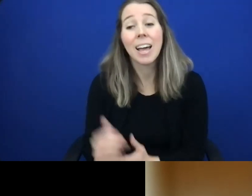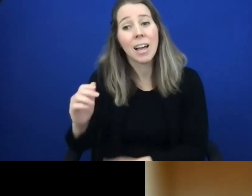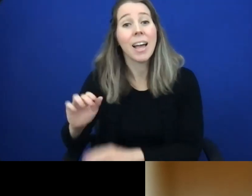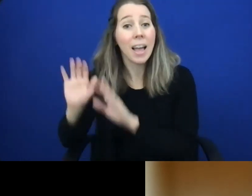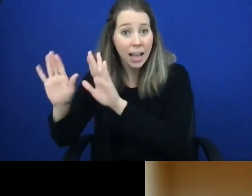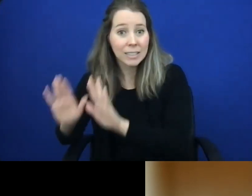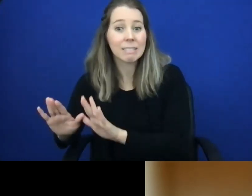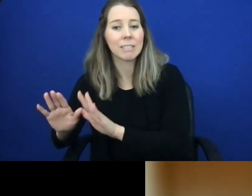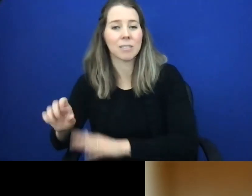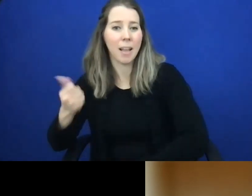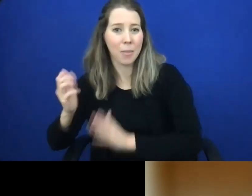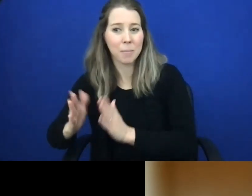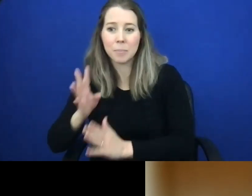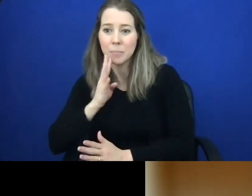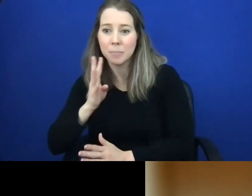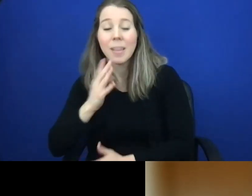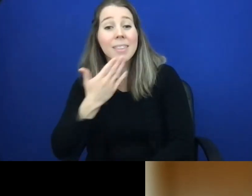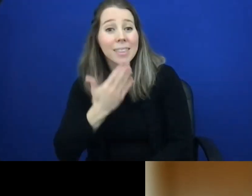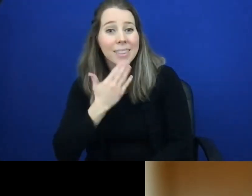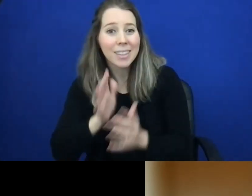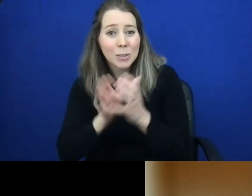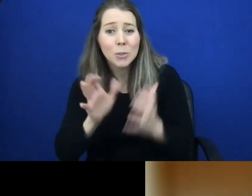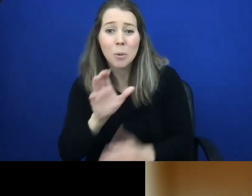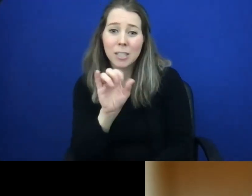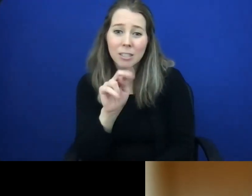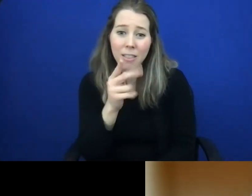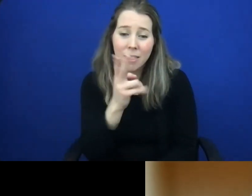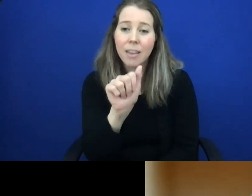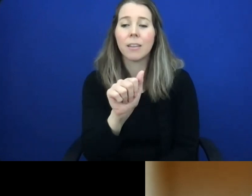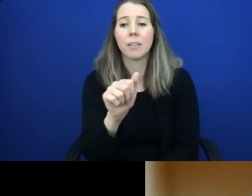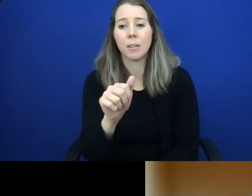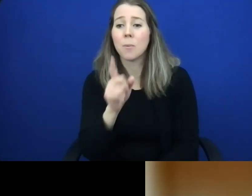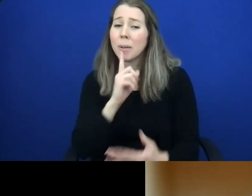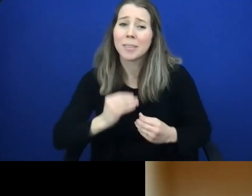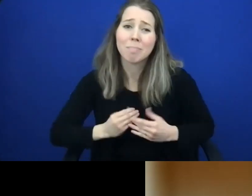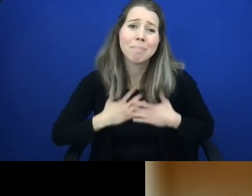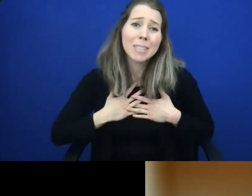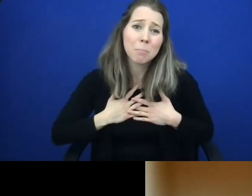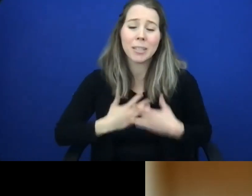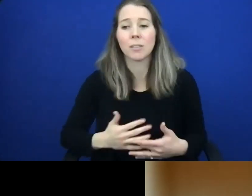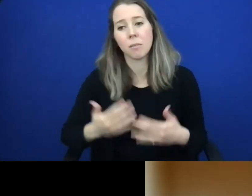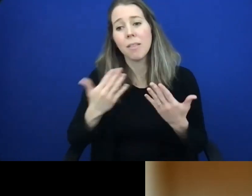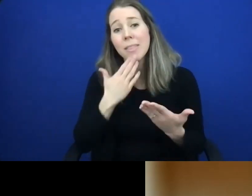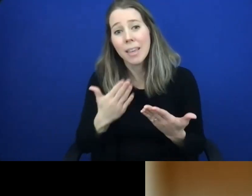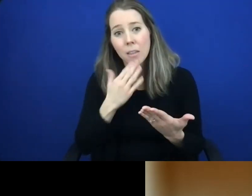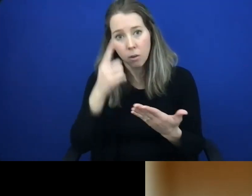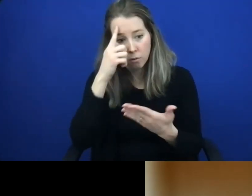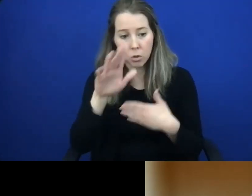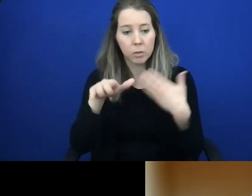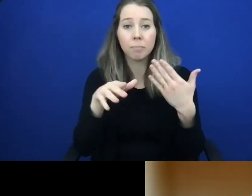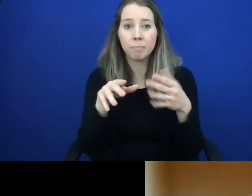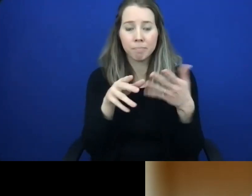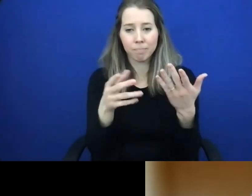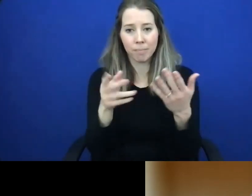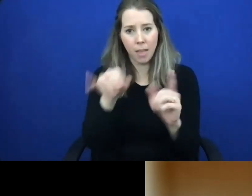Excellent. Thank you very much, Dr. Howell. Thank you very much, Cynthia. Very, again, inspirational. Thank you very much for putting it all in such great